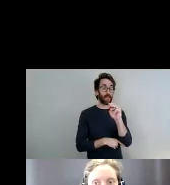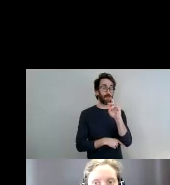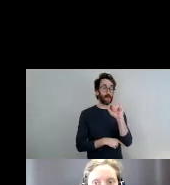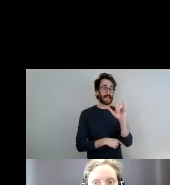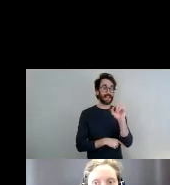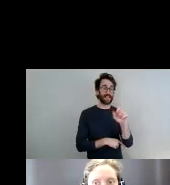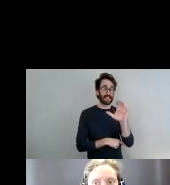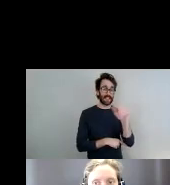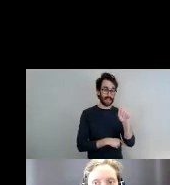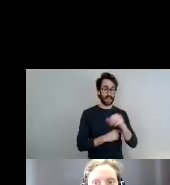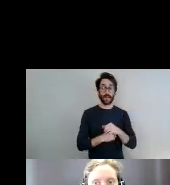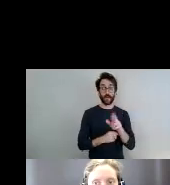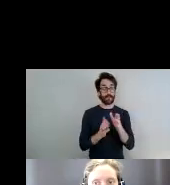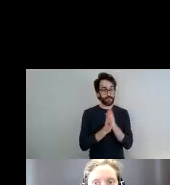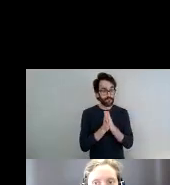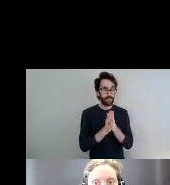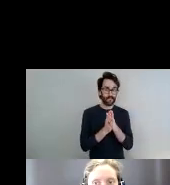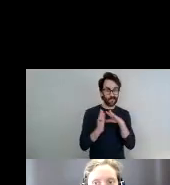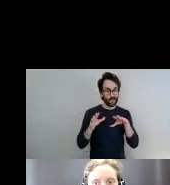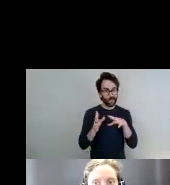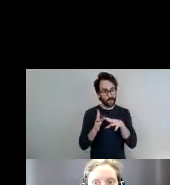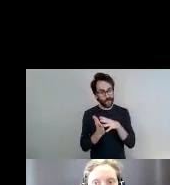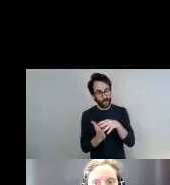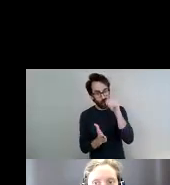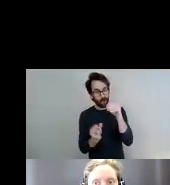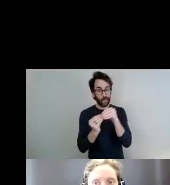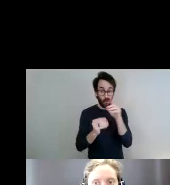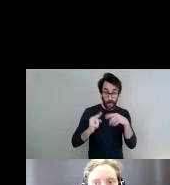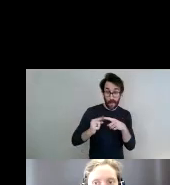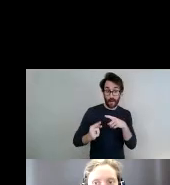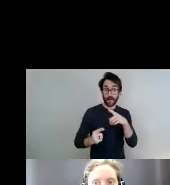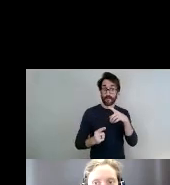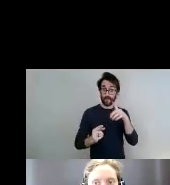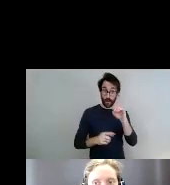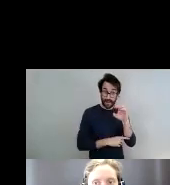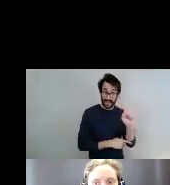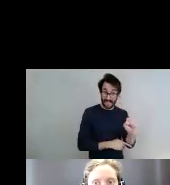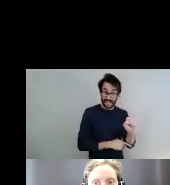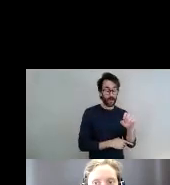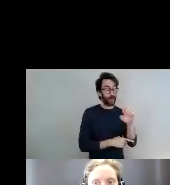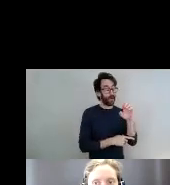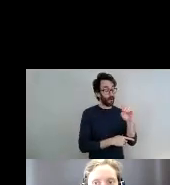want to learn more about the OSC, you can certainly go on our corporate website, osc.ca.